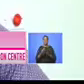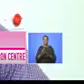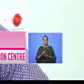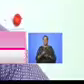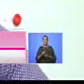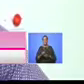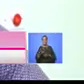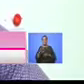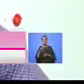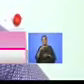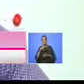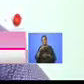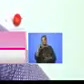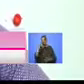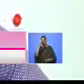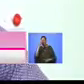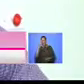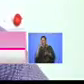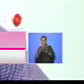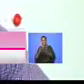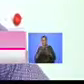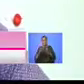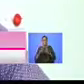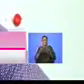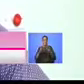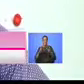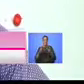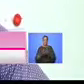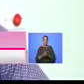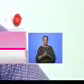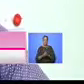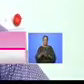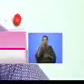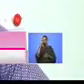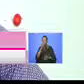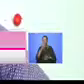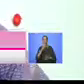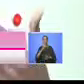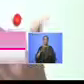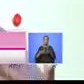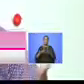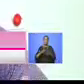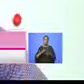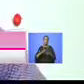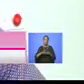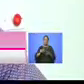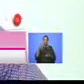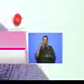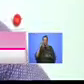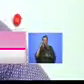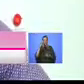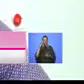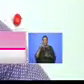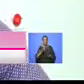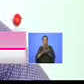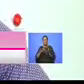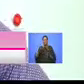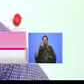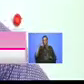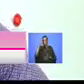renal disease that will require dialysis if you want to live. So why are people so prone to think that if the brain